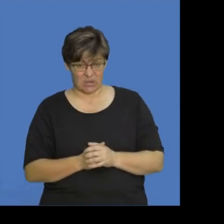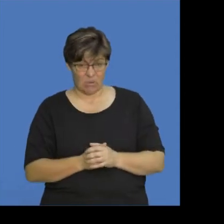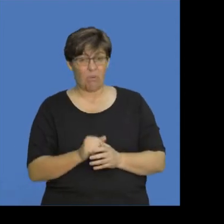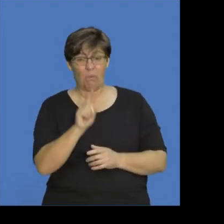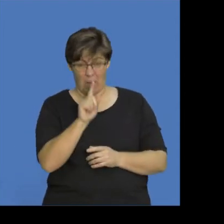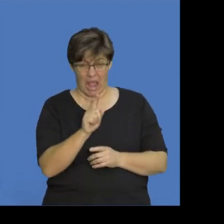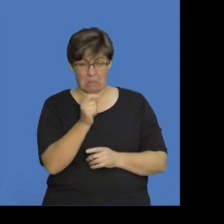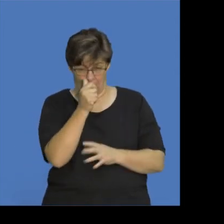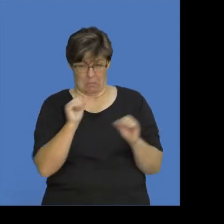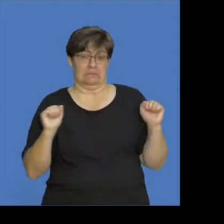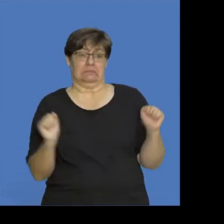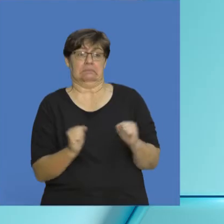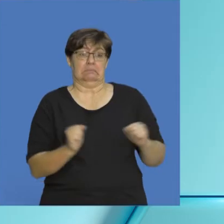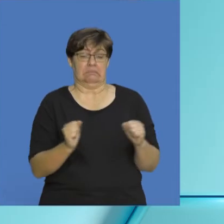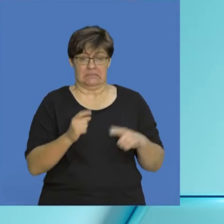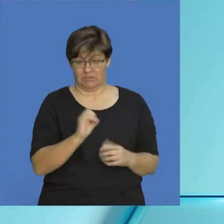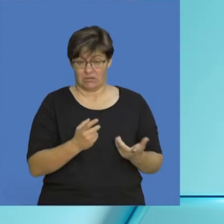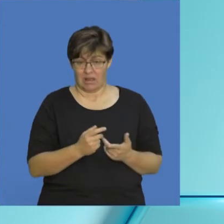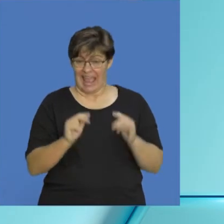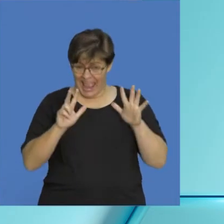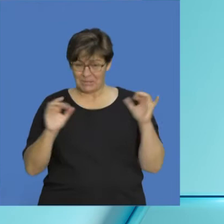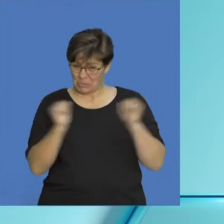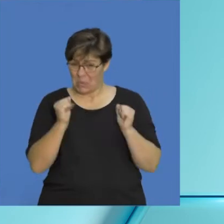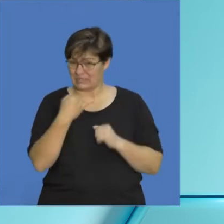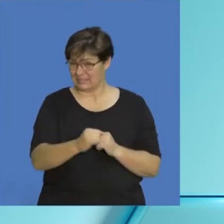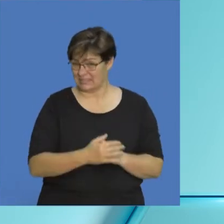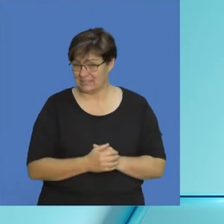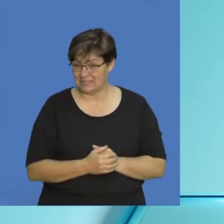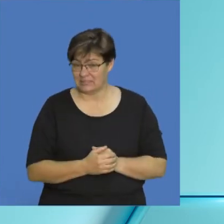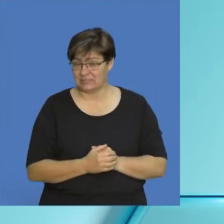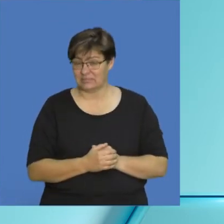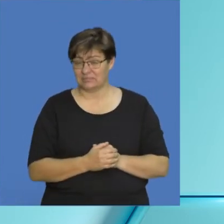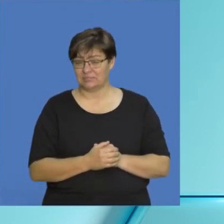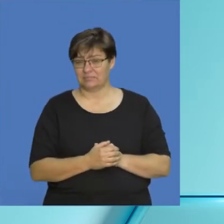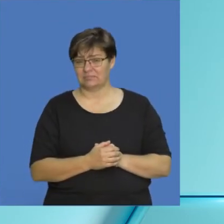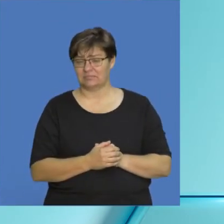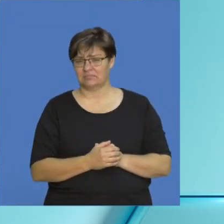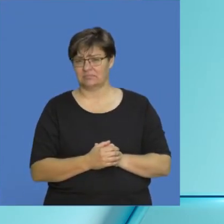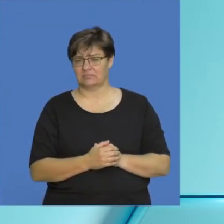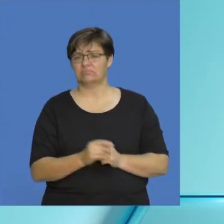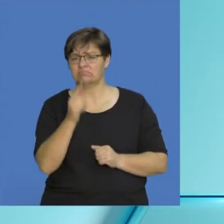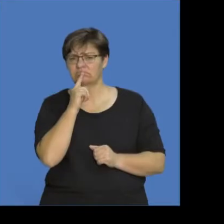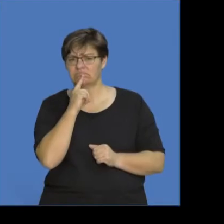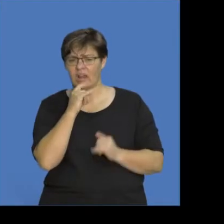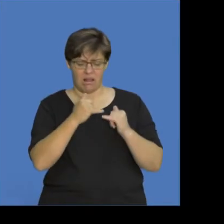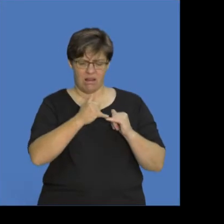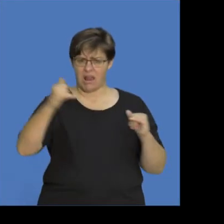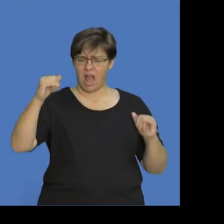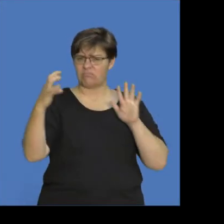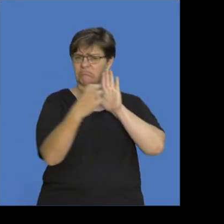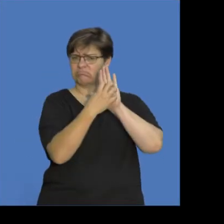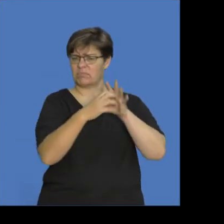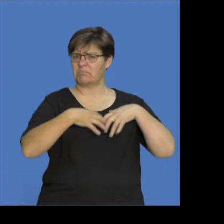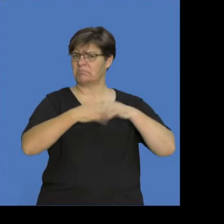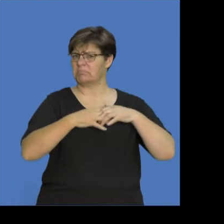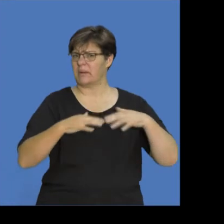8. 1 degree is close to freezing. Even 8 is very cold. Okay. How do you draw a